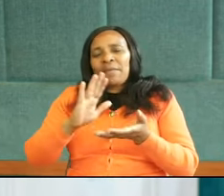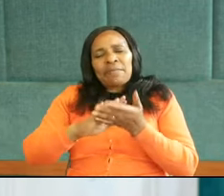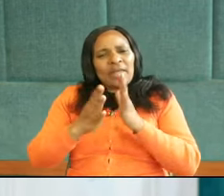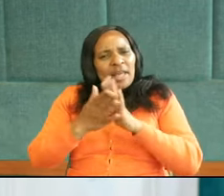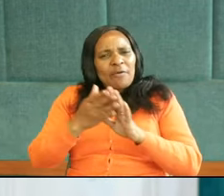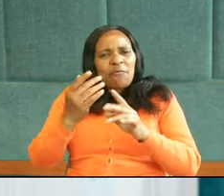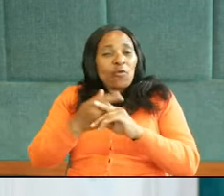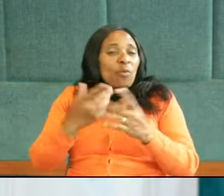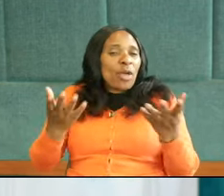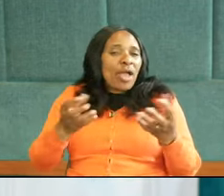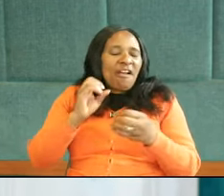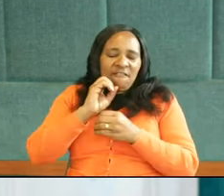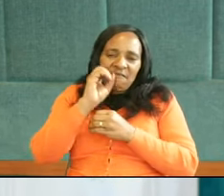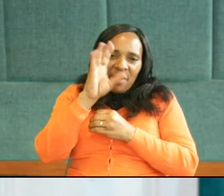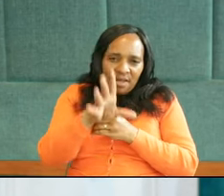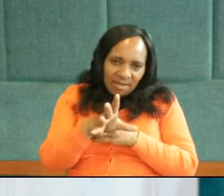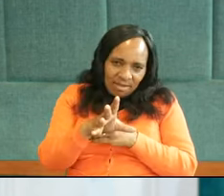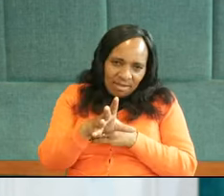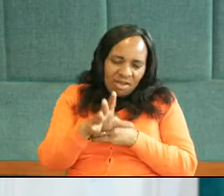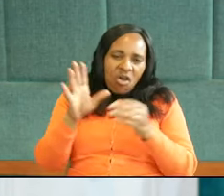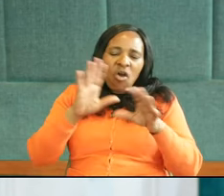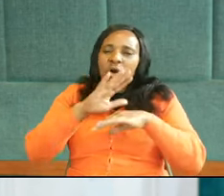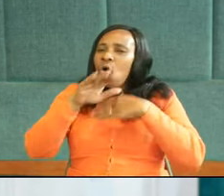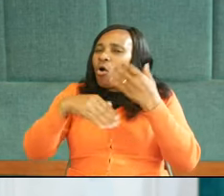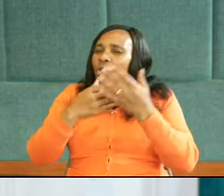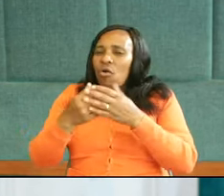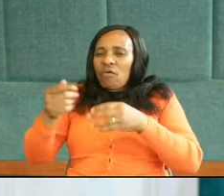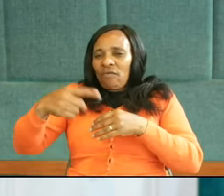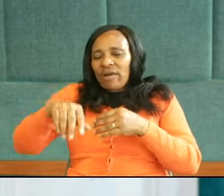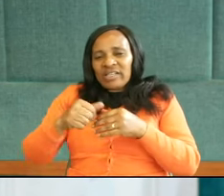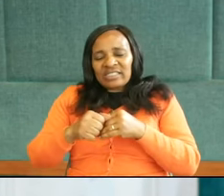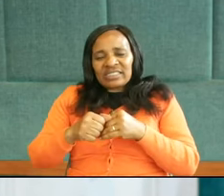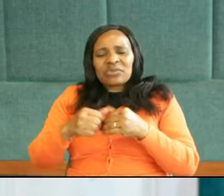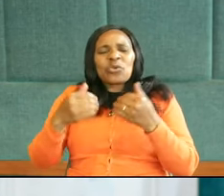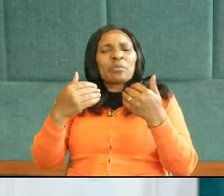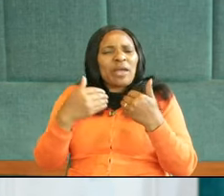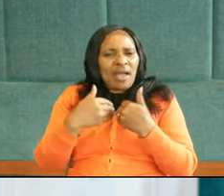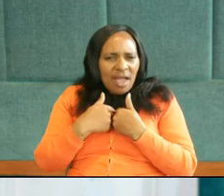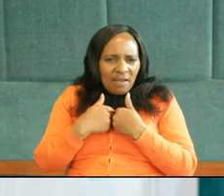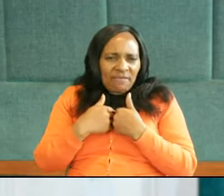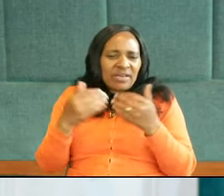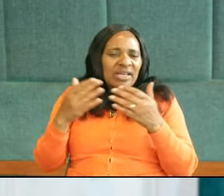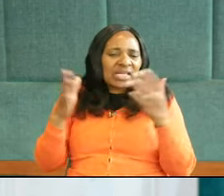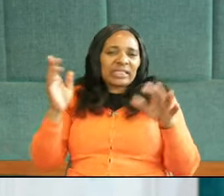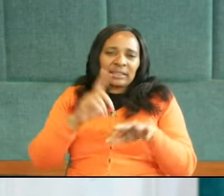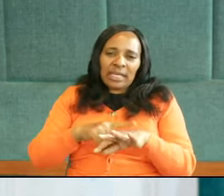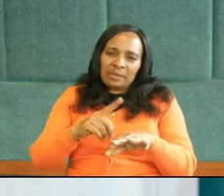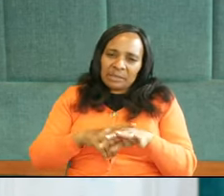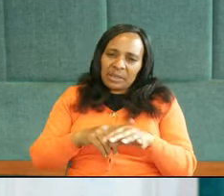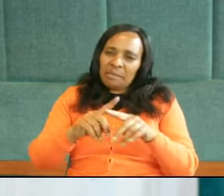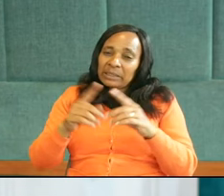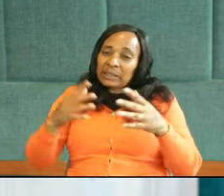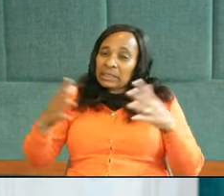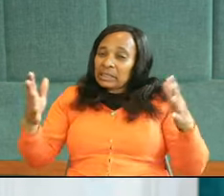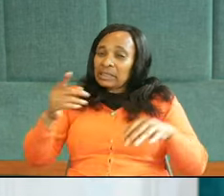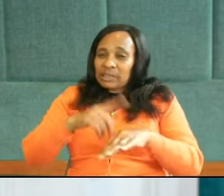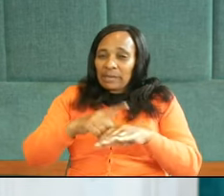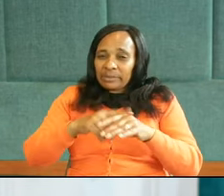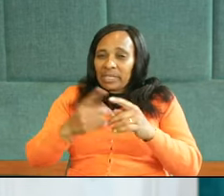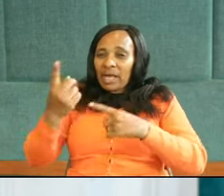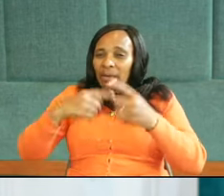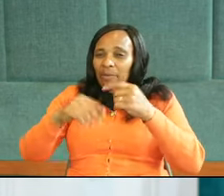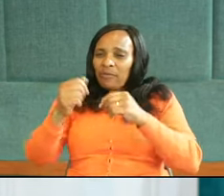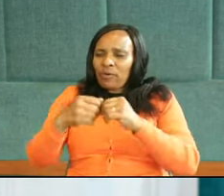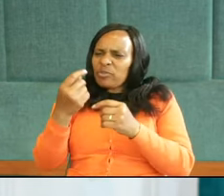far. Mm-hmm. Yeah, and that is to all of us. We may have great times, but great times come from